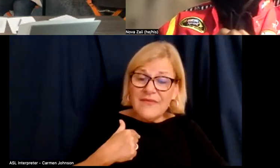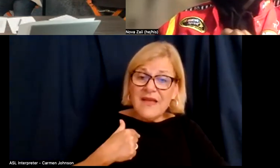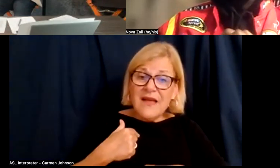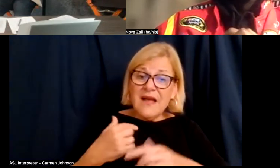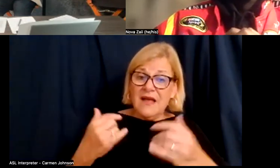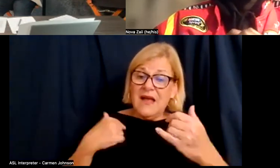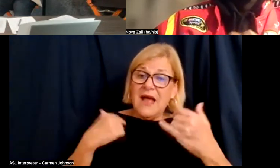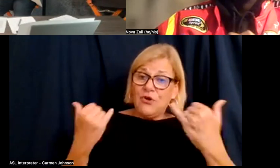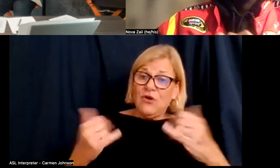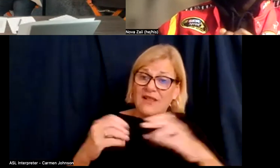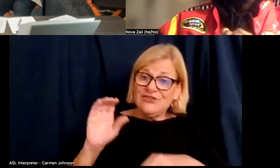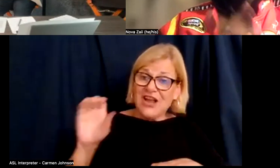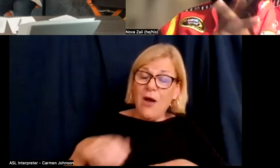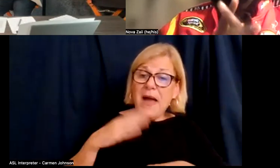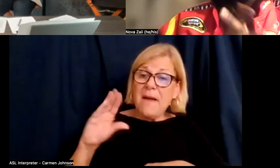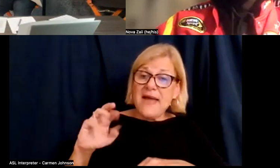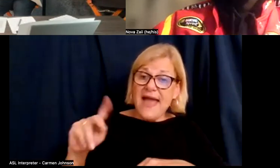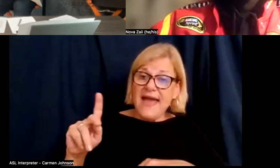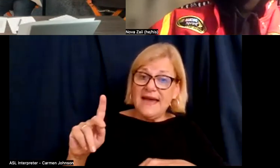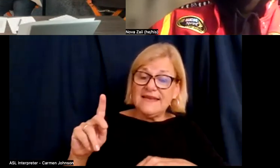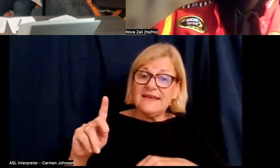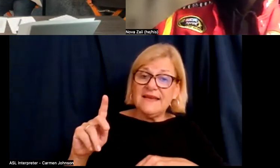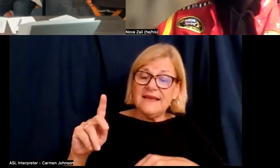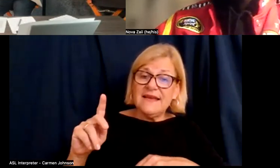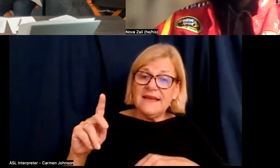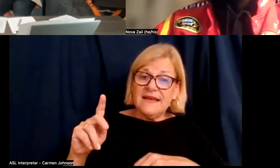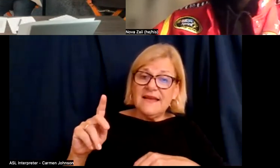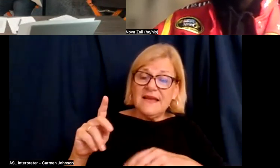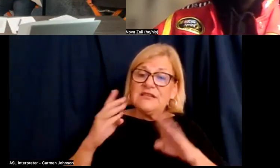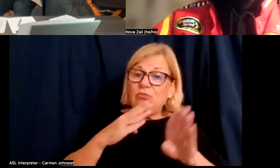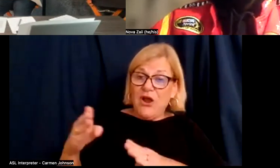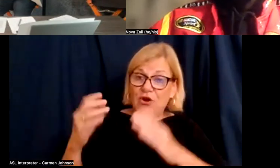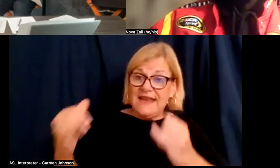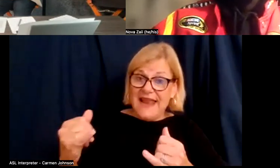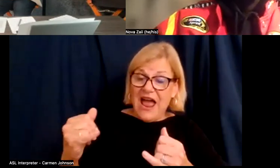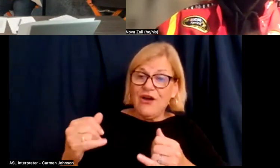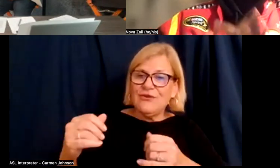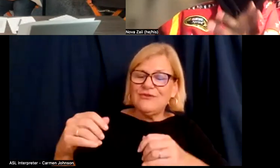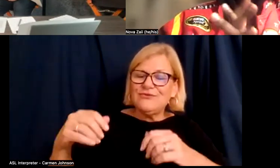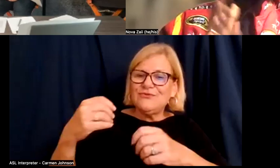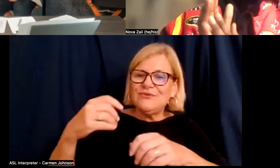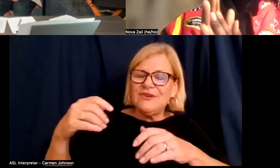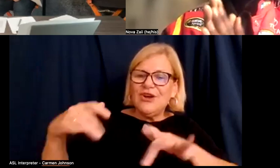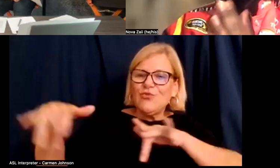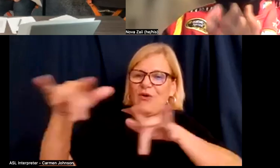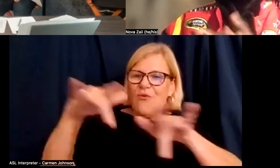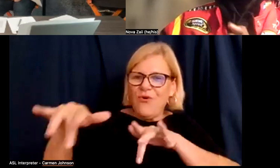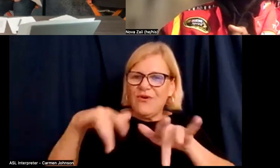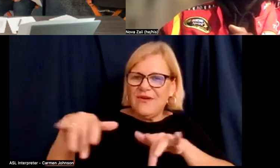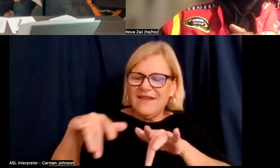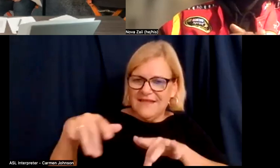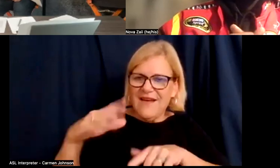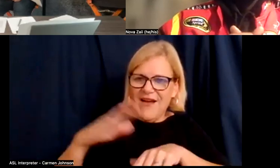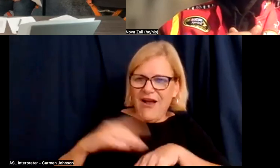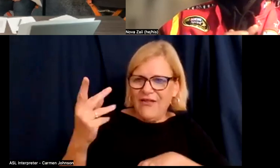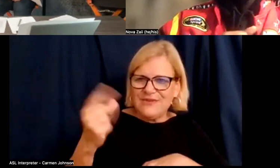right now. My band, the Juju Exchange, is preparing to drop an album on Thursday. So I'm here preparing